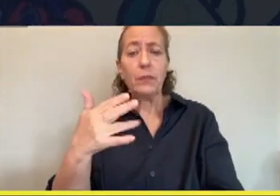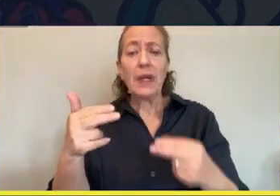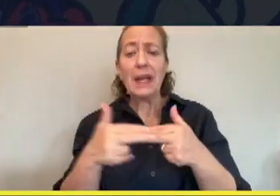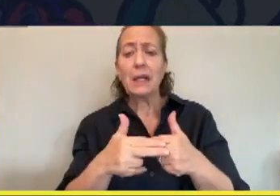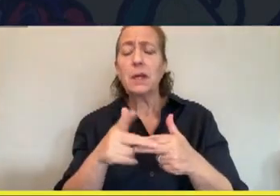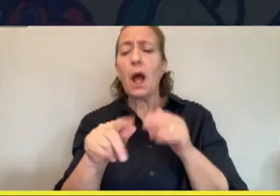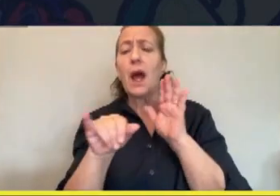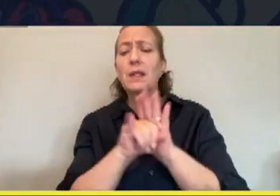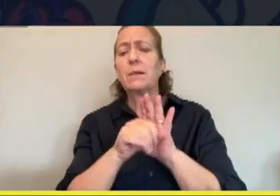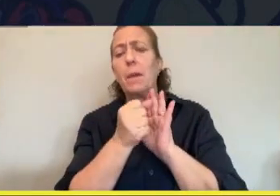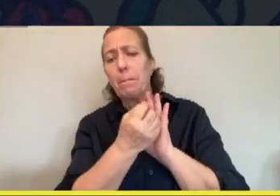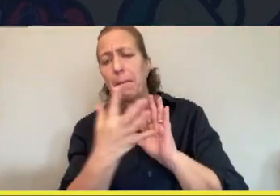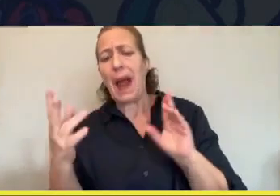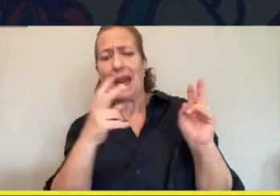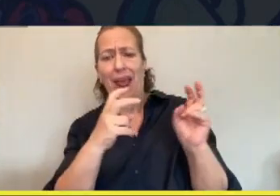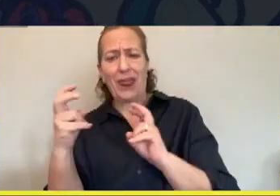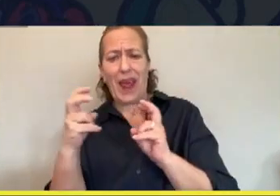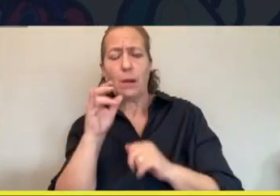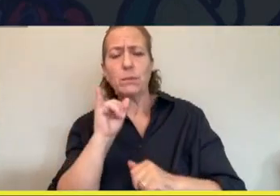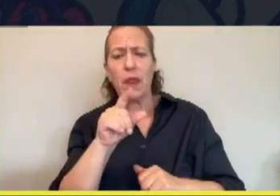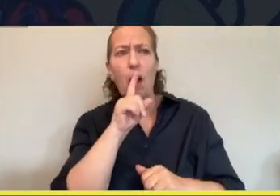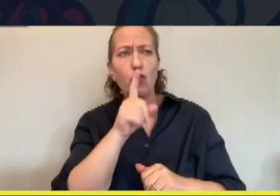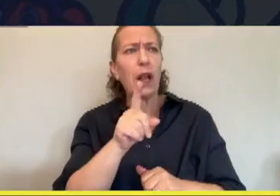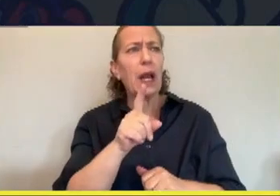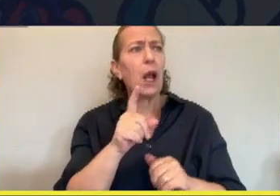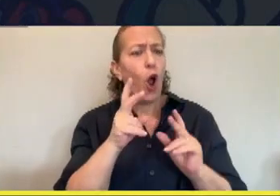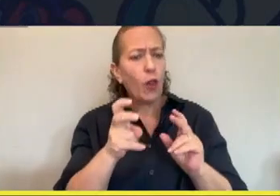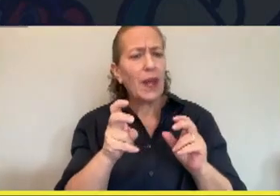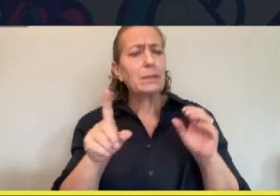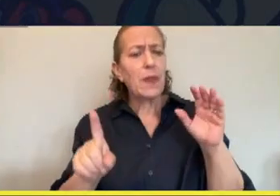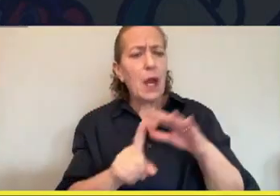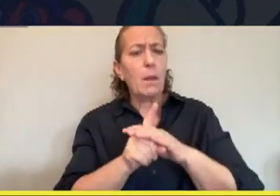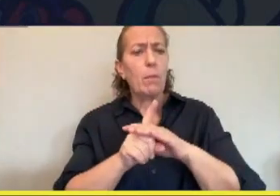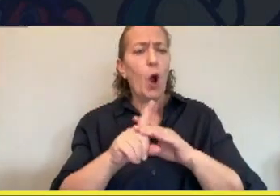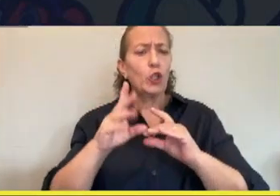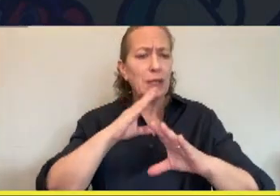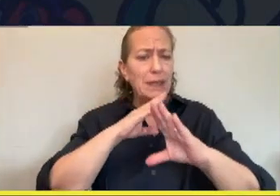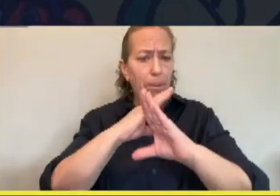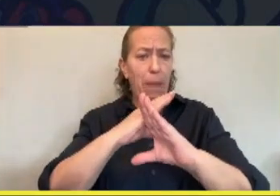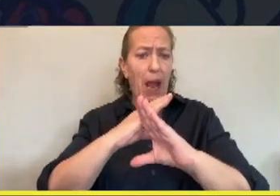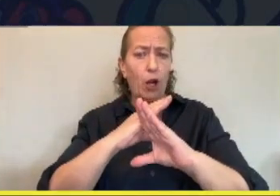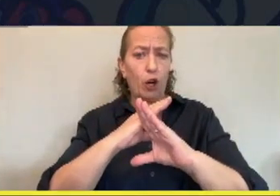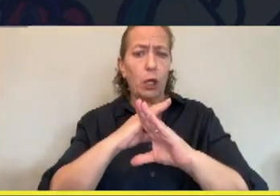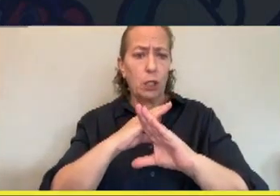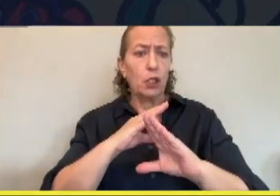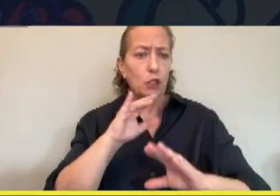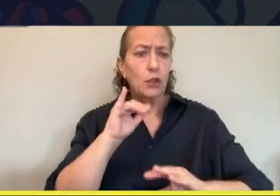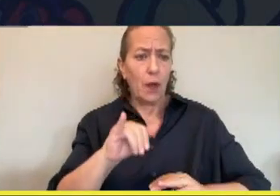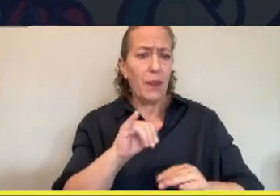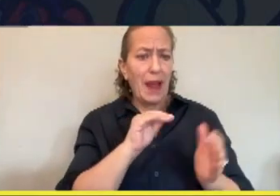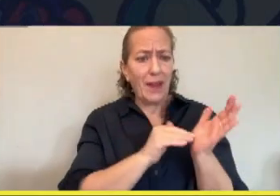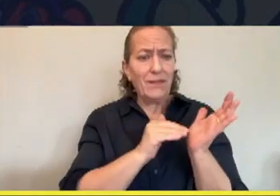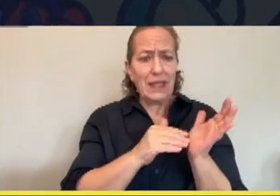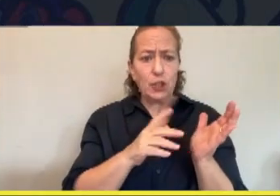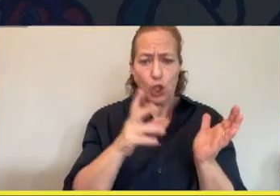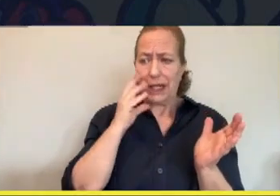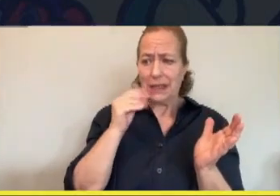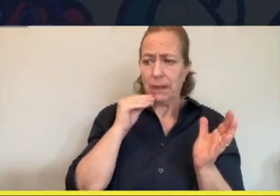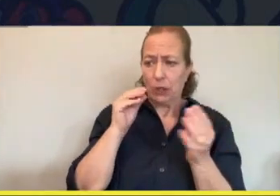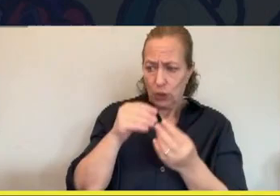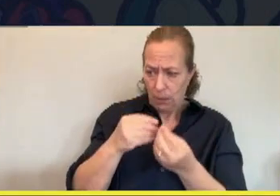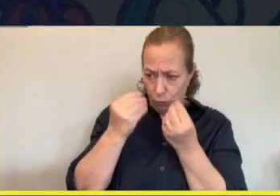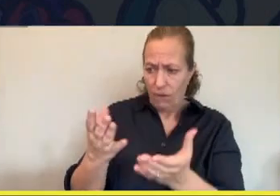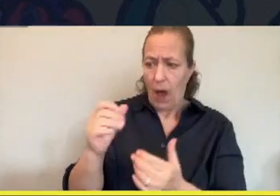themes, which really were themes that emerged as barriers that physicians experienced to providing care for people with